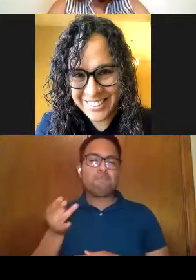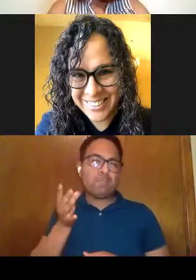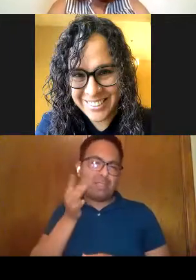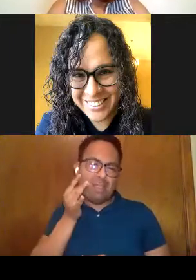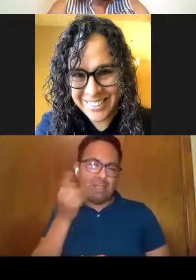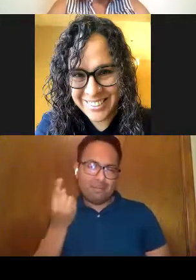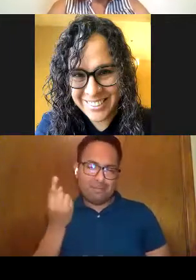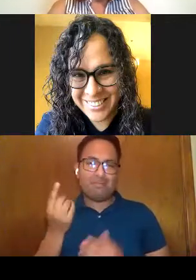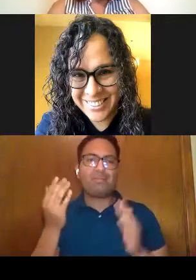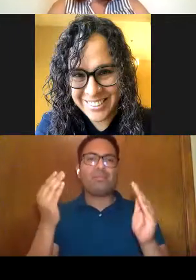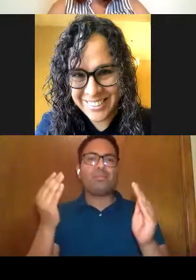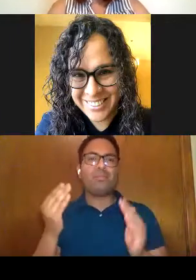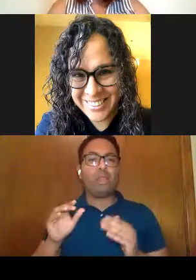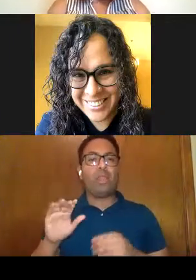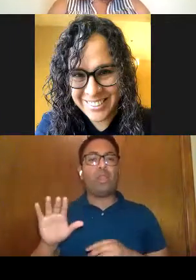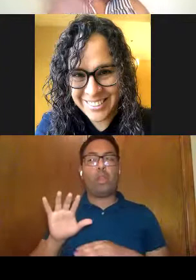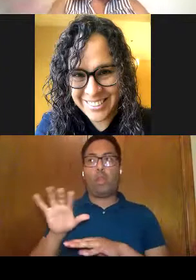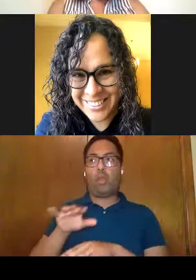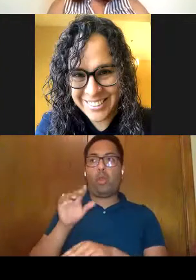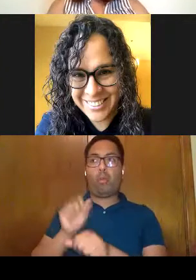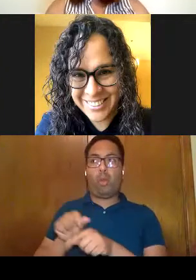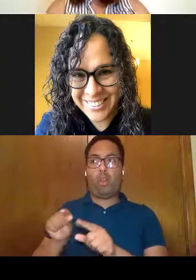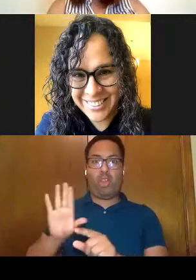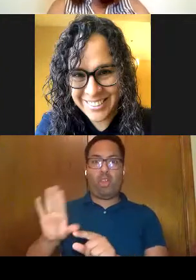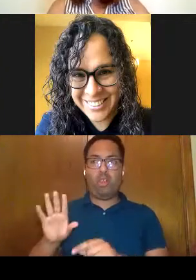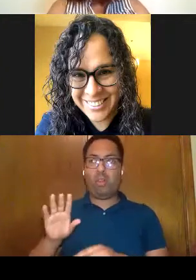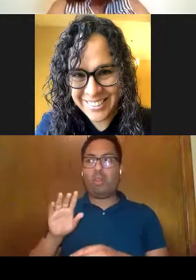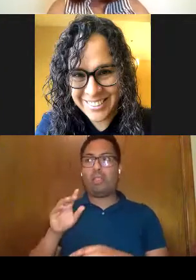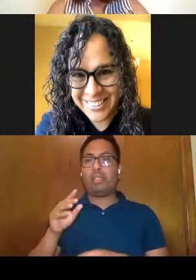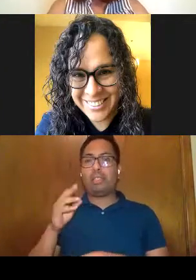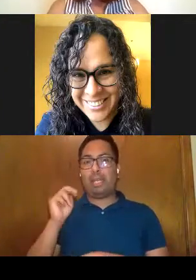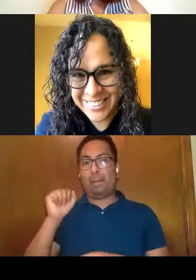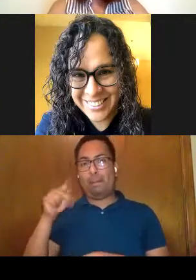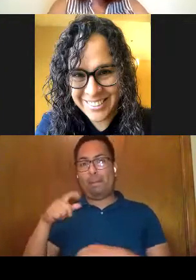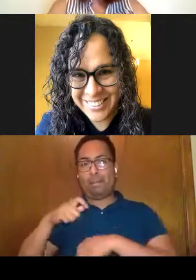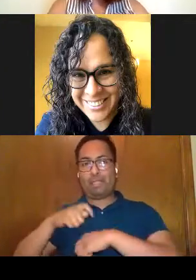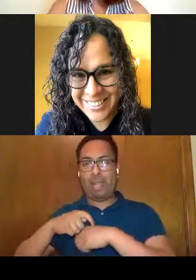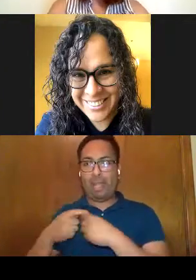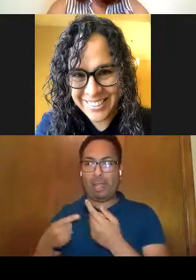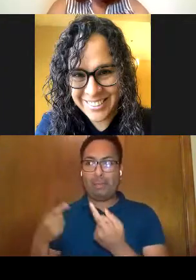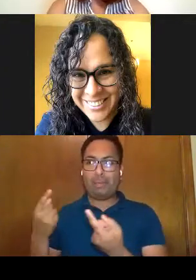Avoid scheduling an appointment at nap time. Who knows what disaster could occur if we did that?